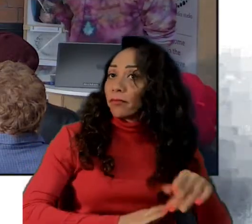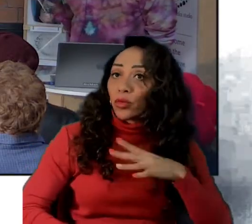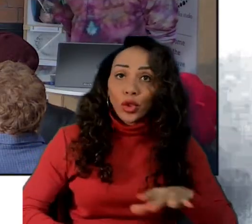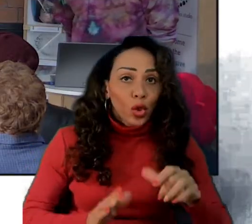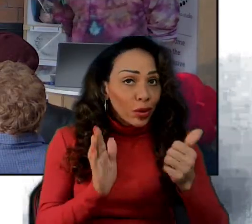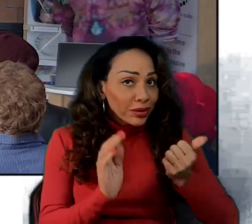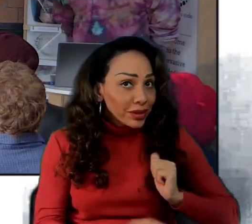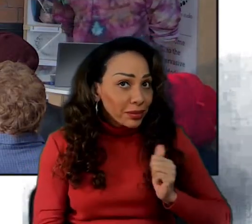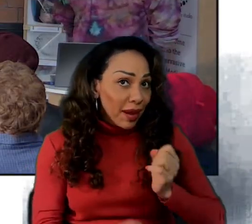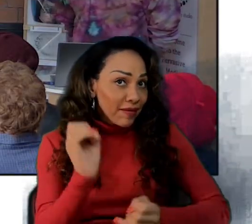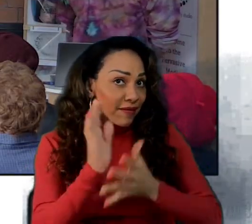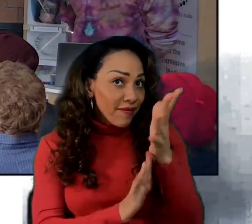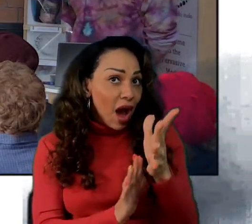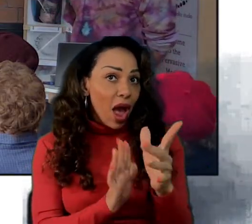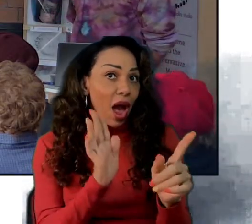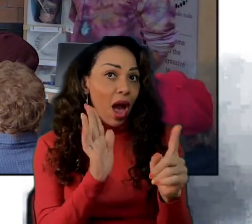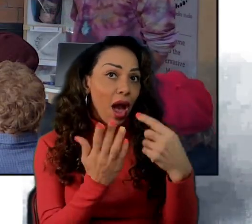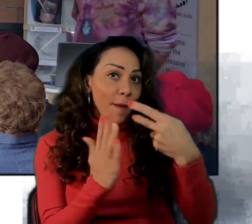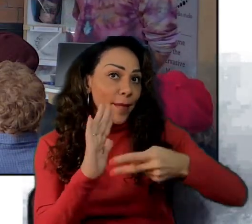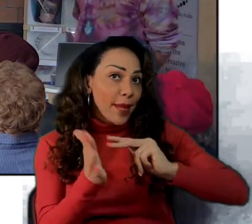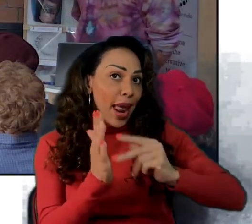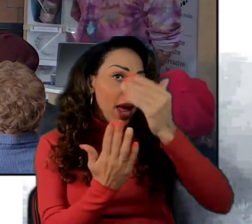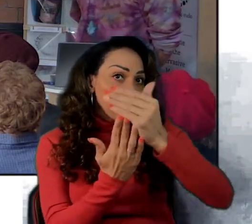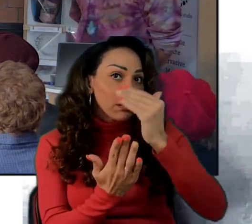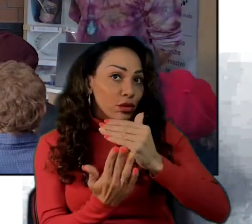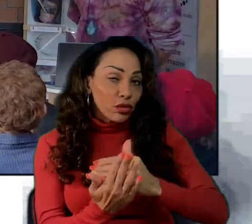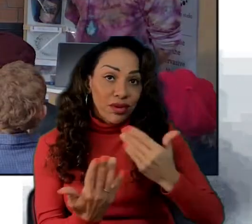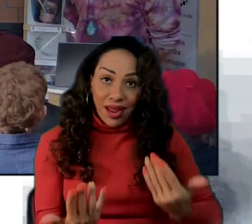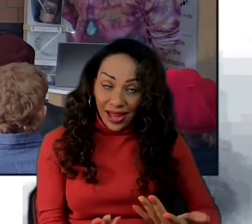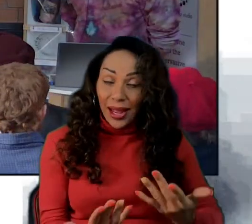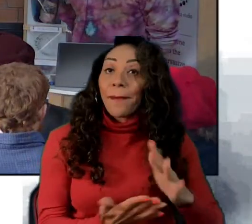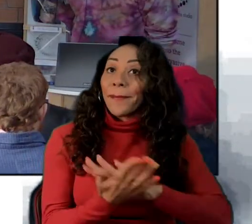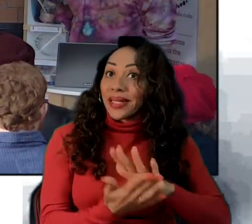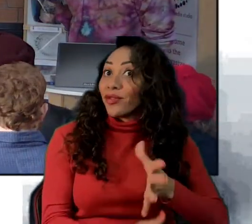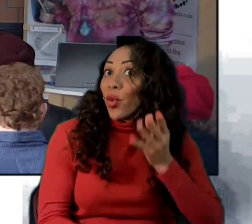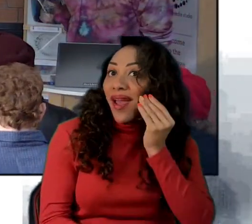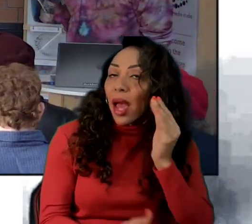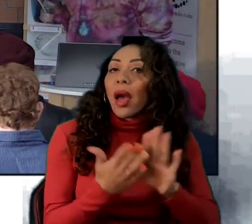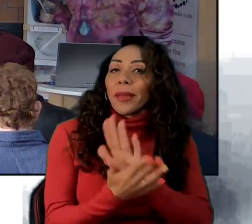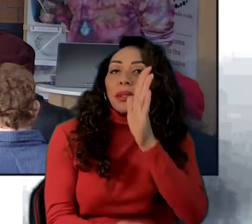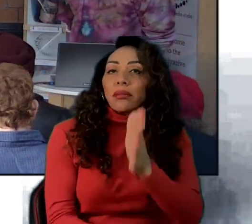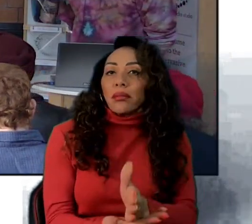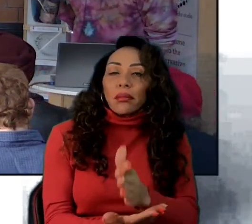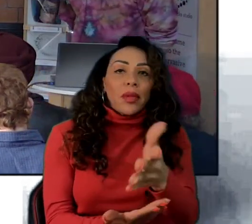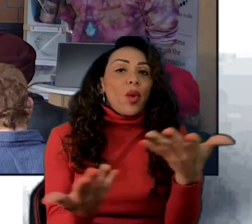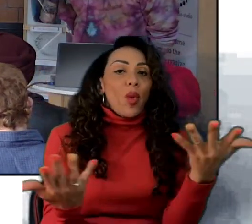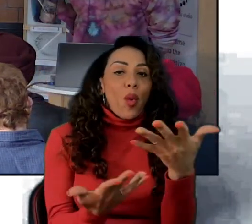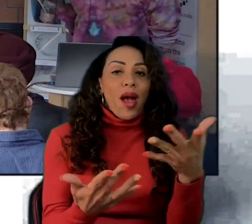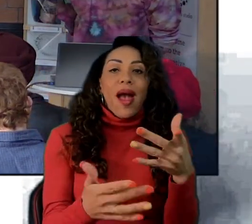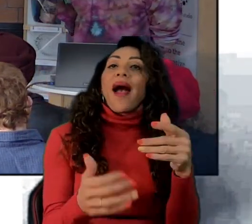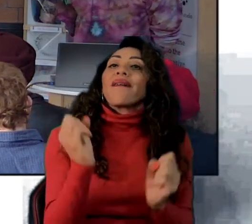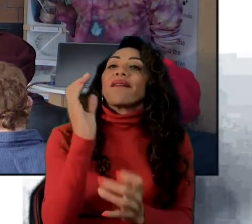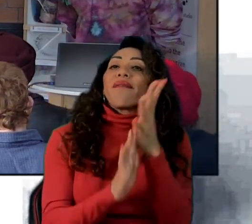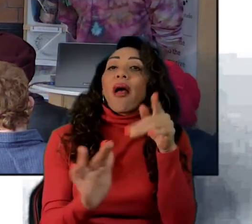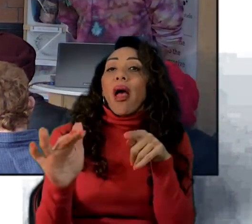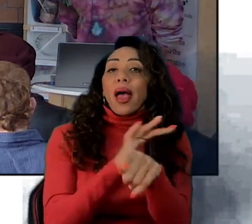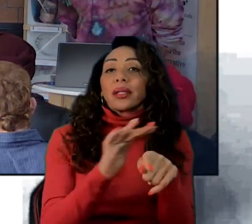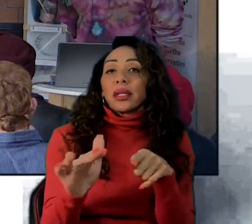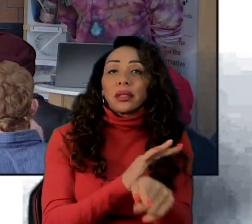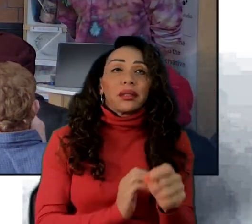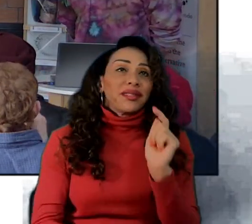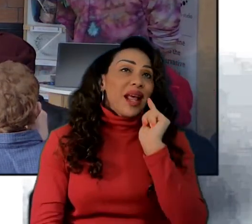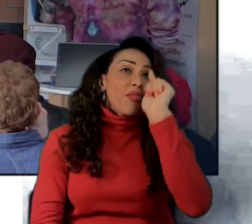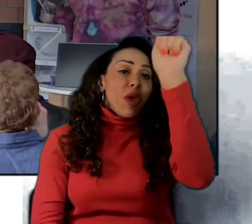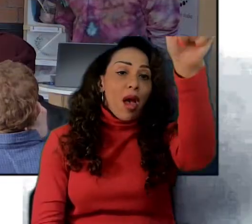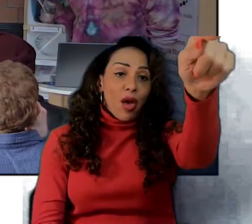today. If you hear a fire alarm, that is probably real. So the fire exits are at the other end of the studio.